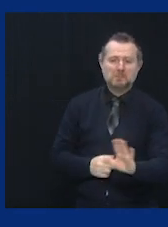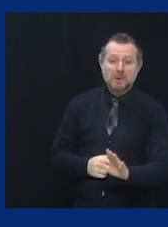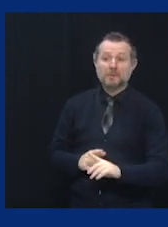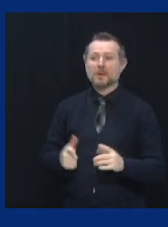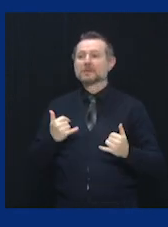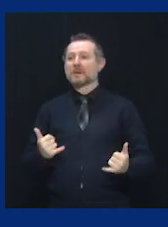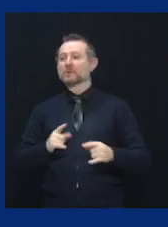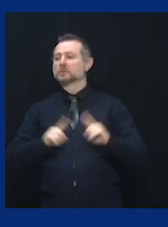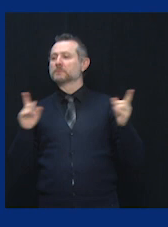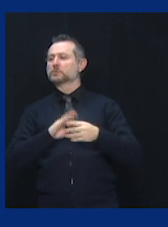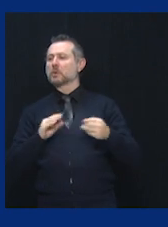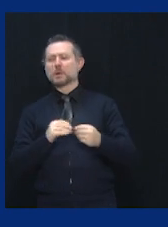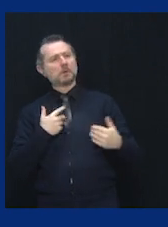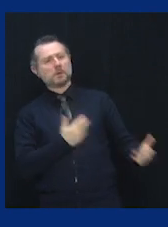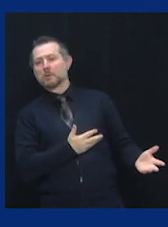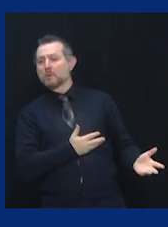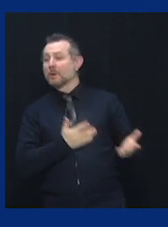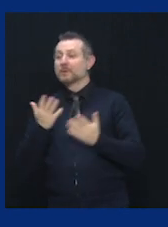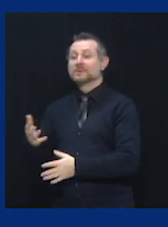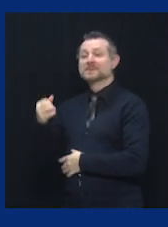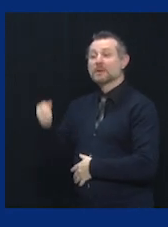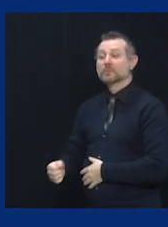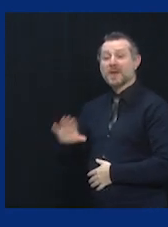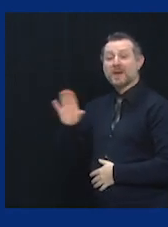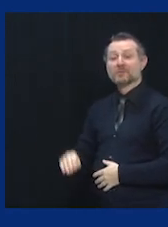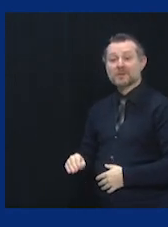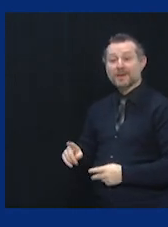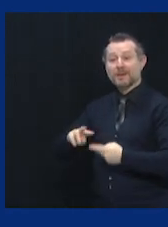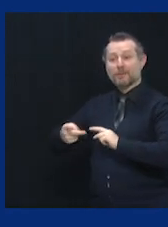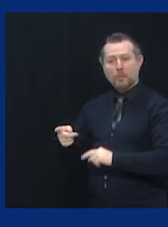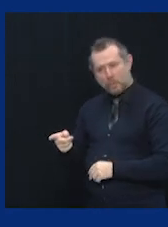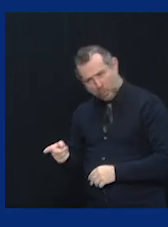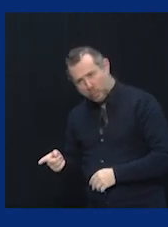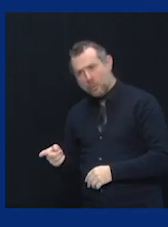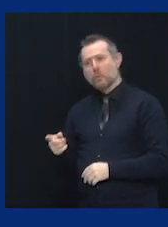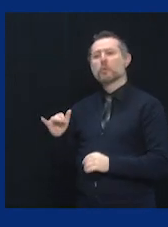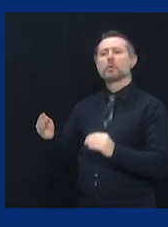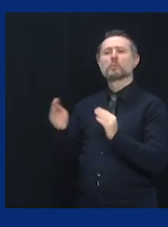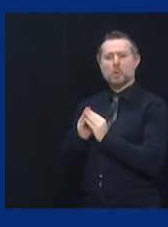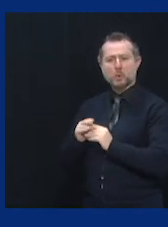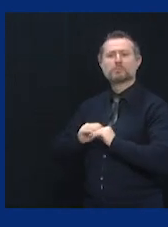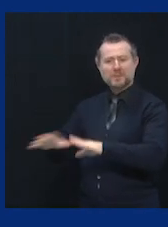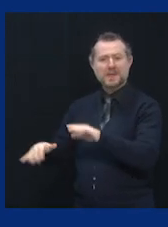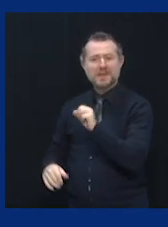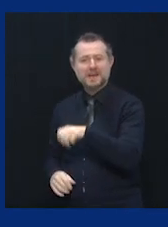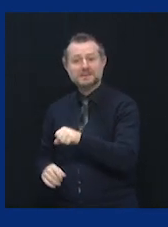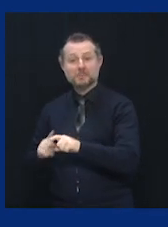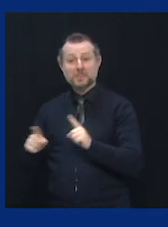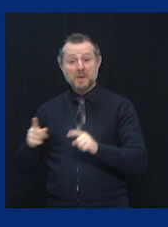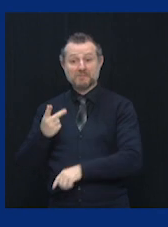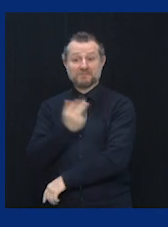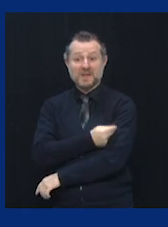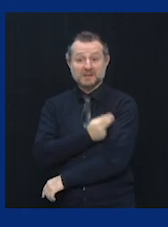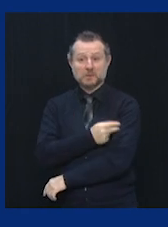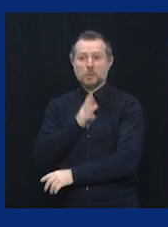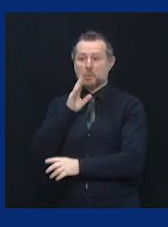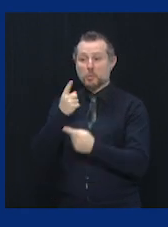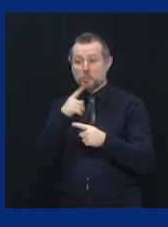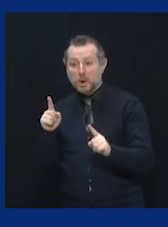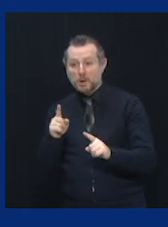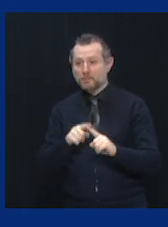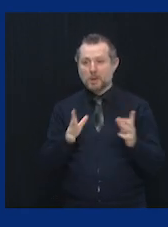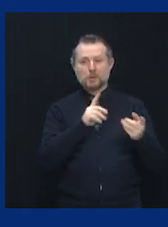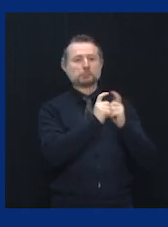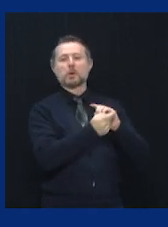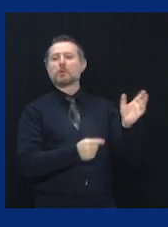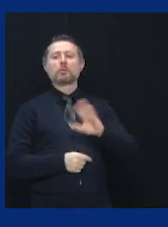might be more transmittable, but the vaccine worked. Now they're saying we're not so sure about that. They're now talking about